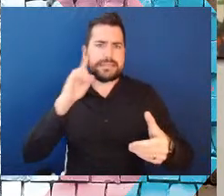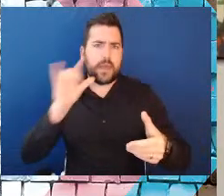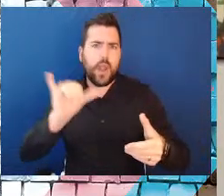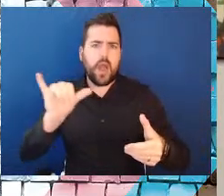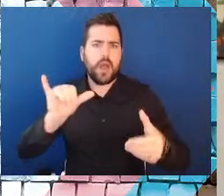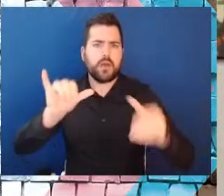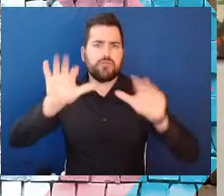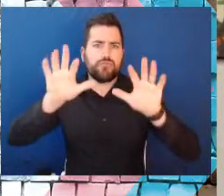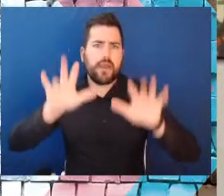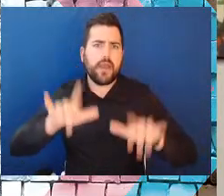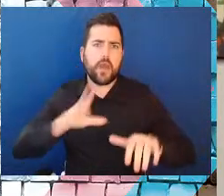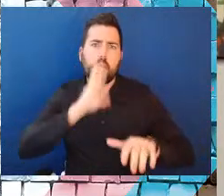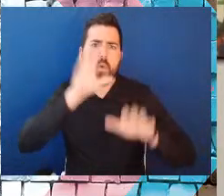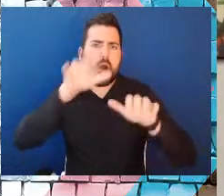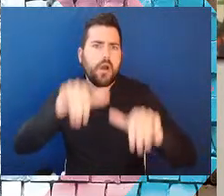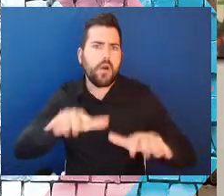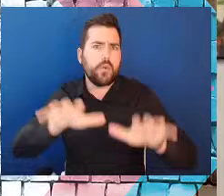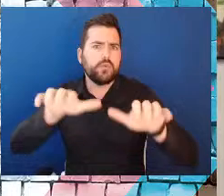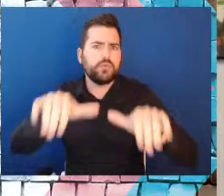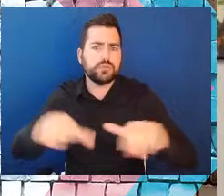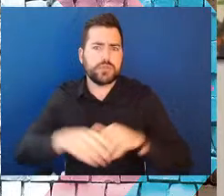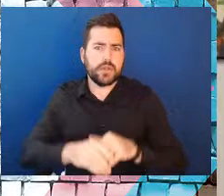Sounds just like the ocean.